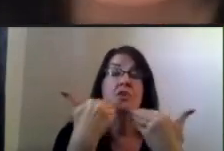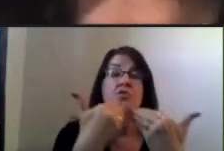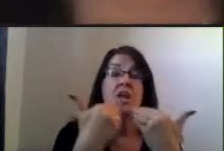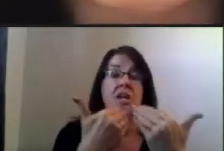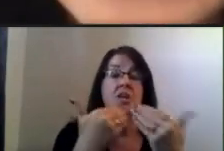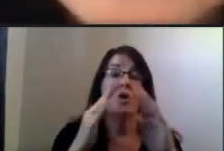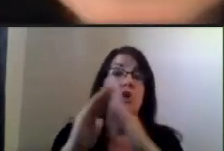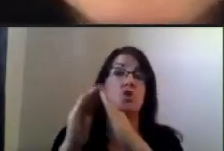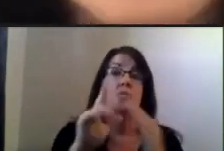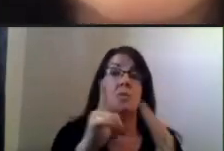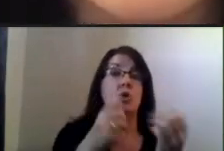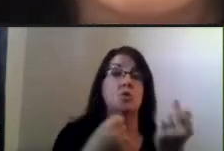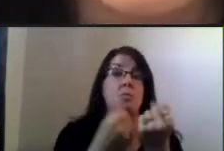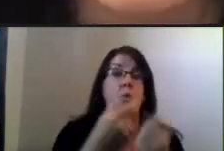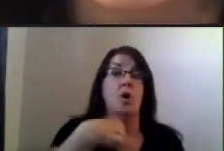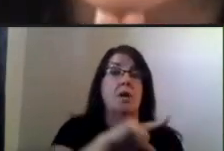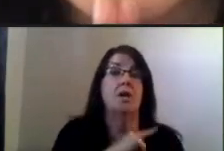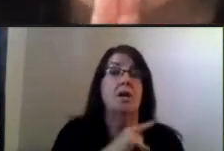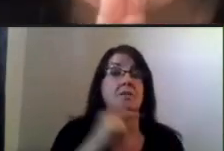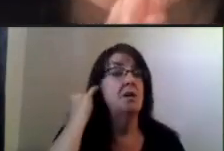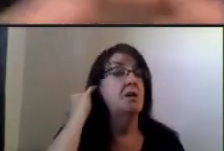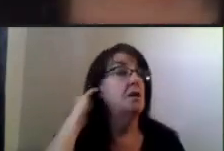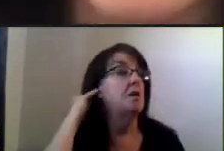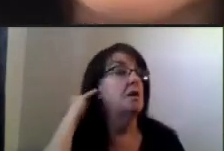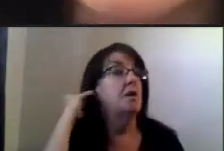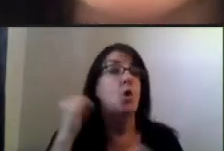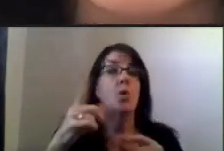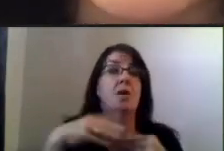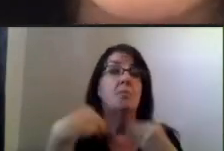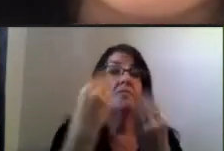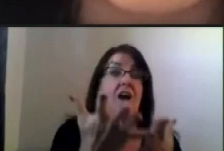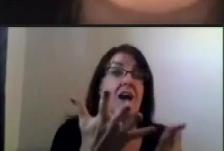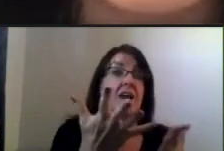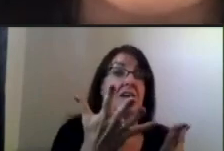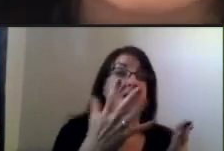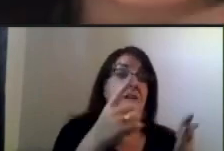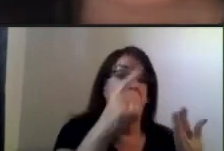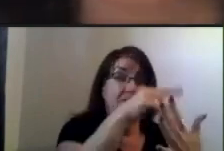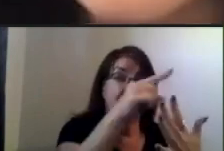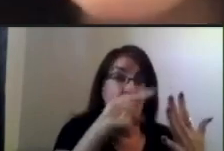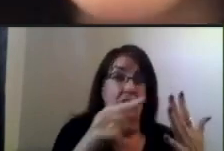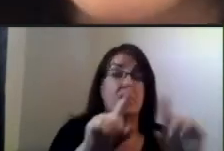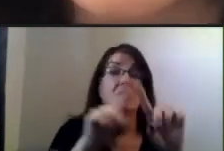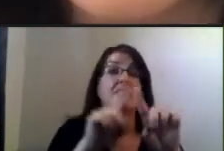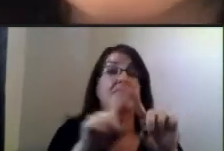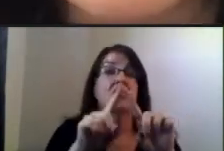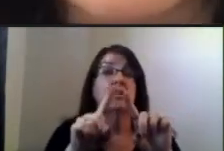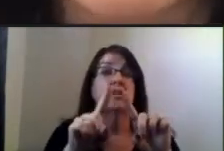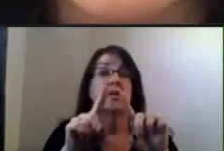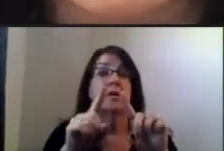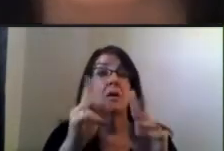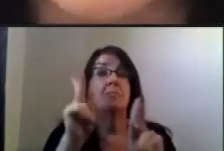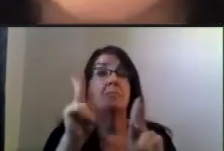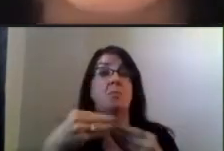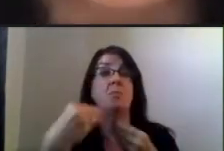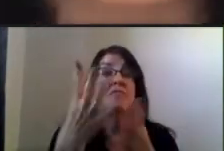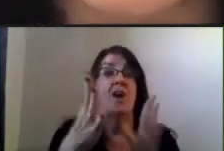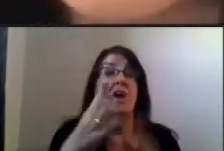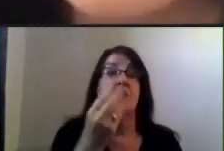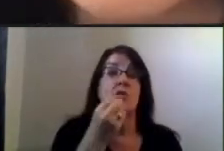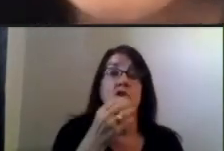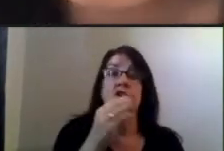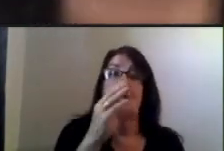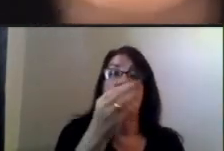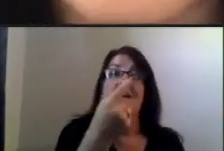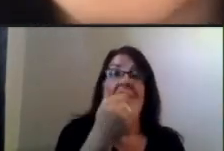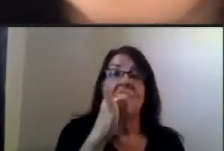I know that Fresh Pack has provided groceries. I know that Prince Valley has provided us a partnership to provide families gift cards. So thank you all